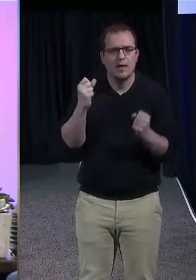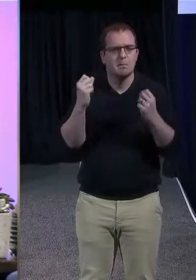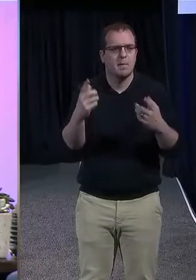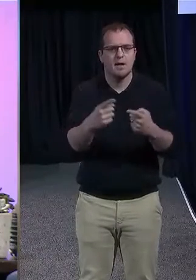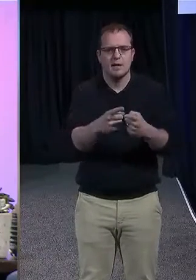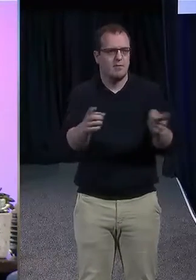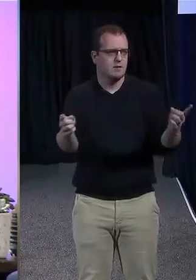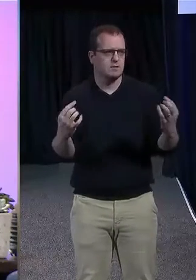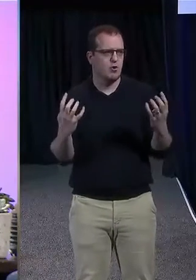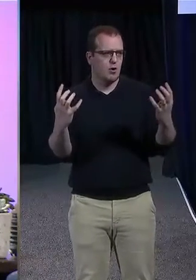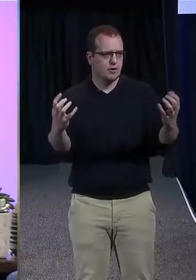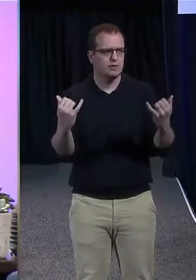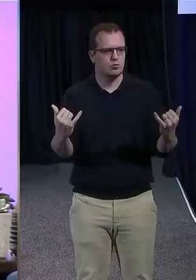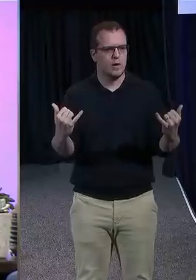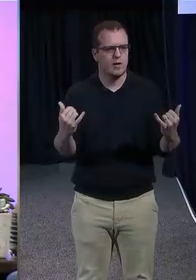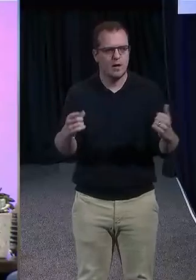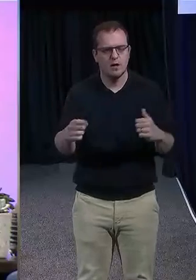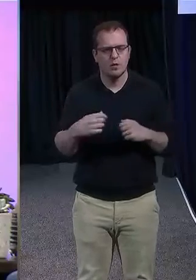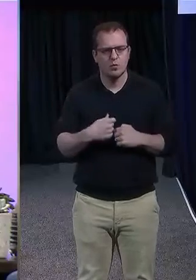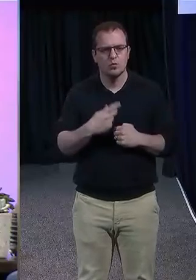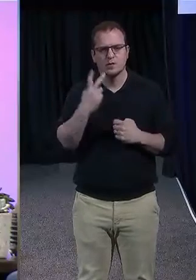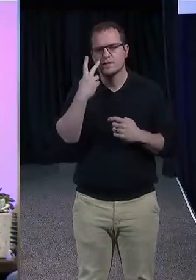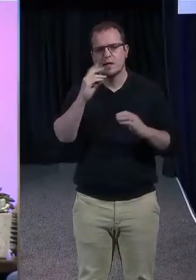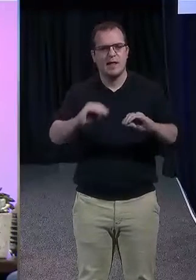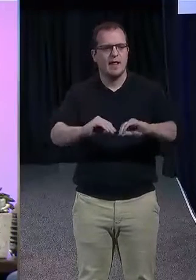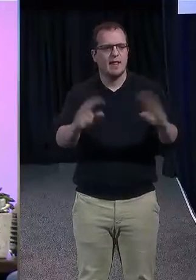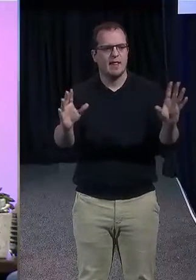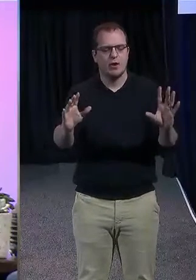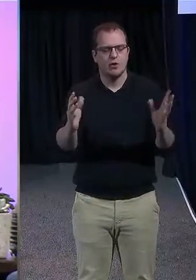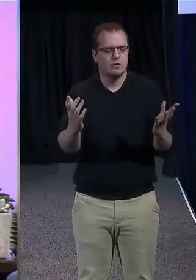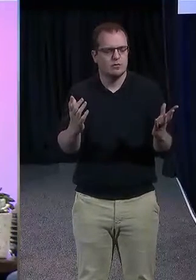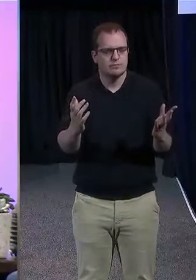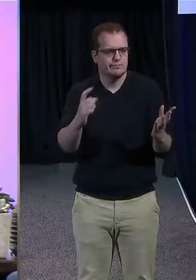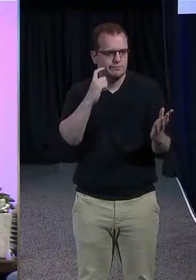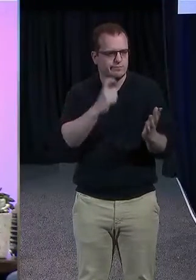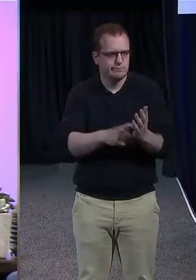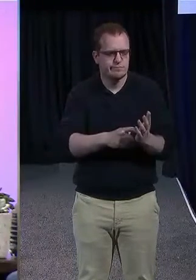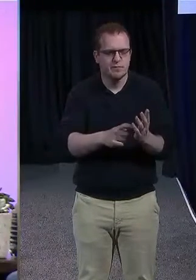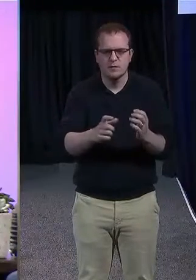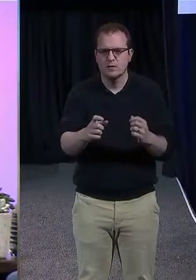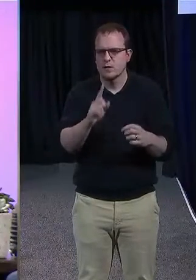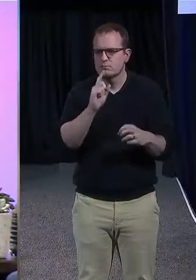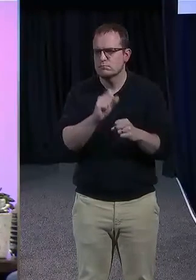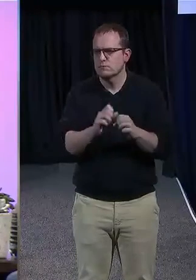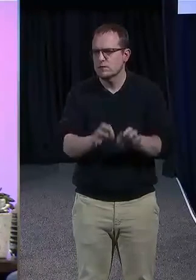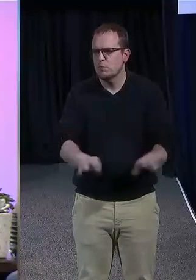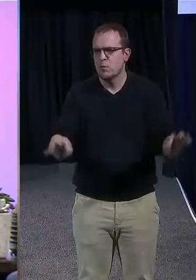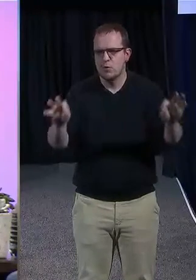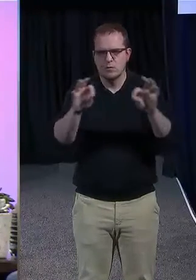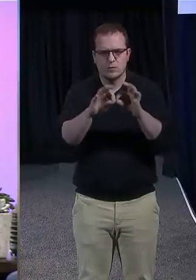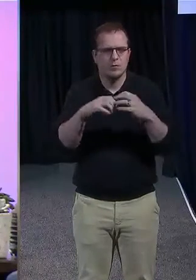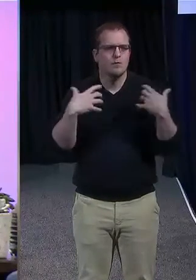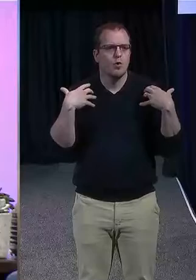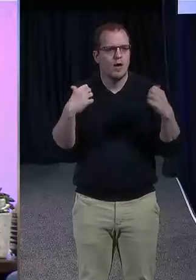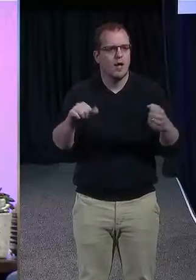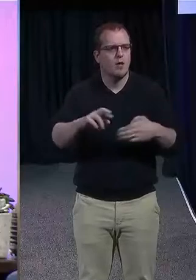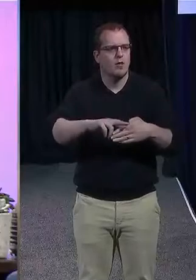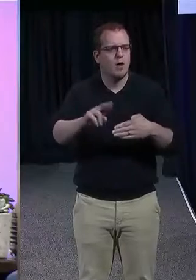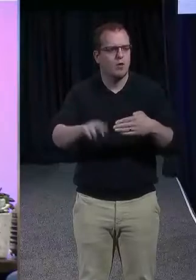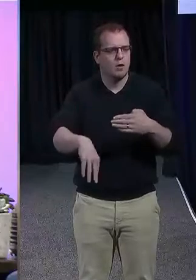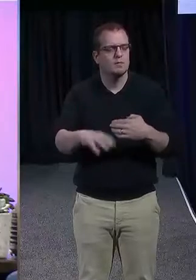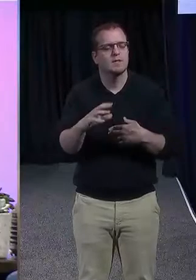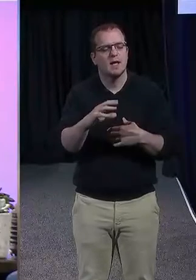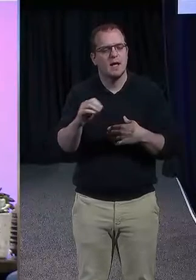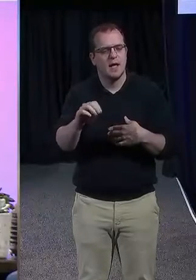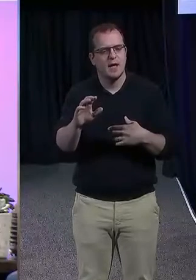this audience have seen clear evidence that it does make a difference in health outcomes and